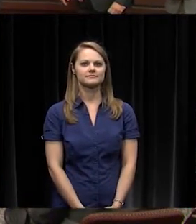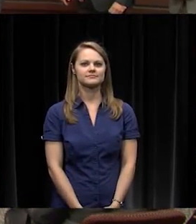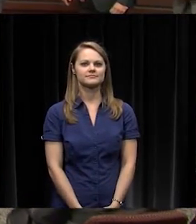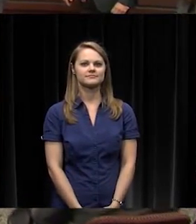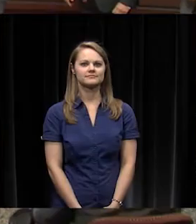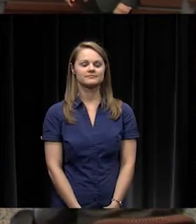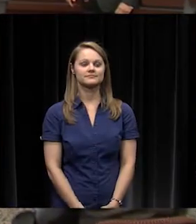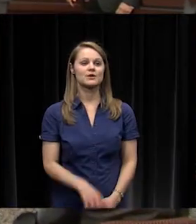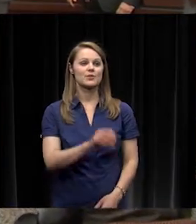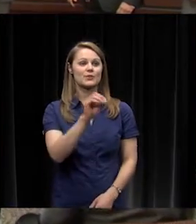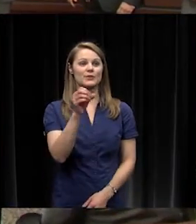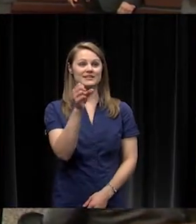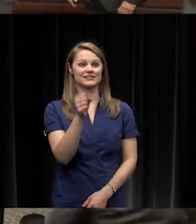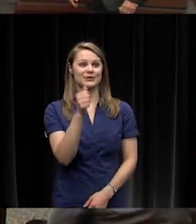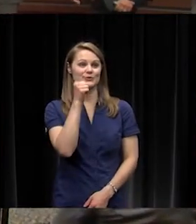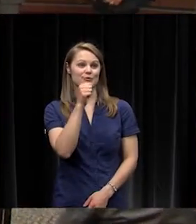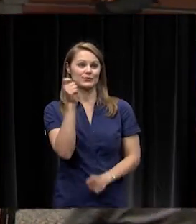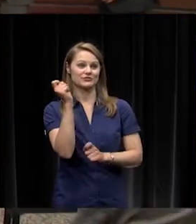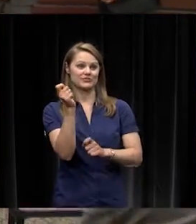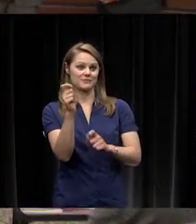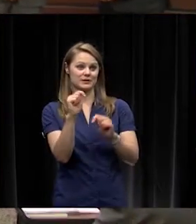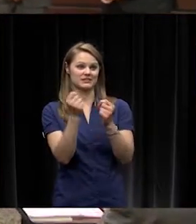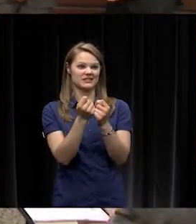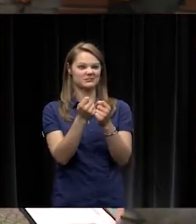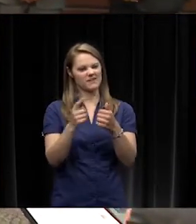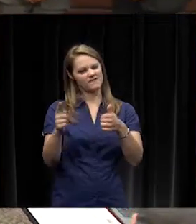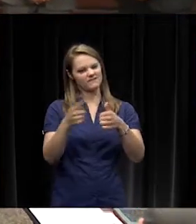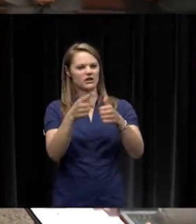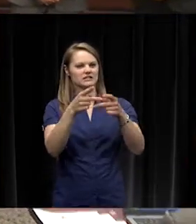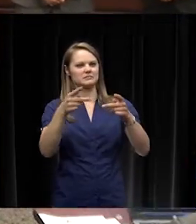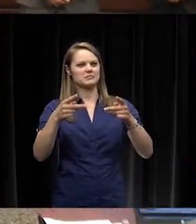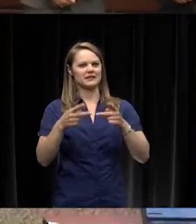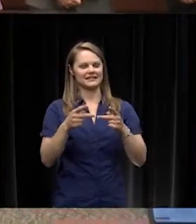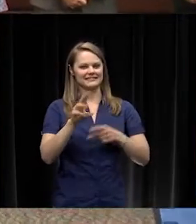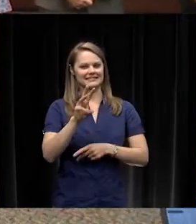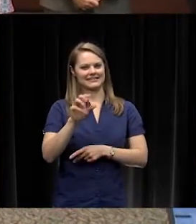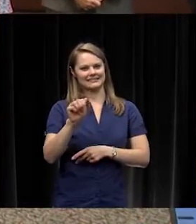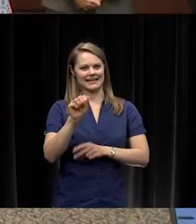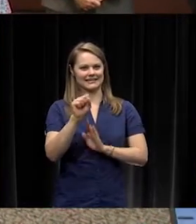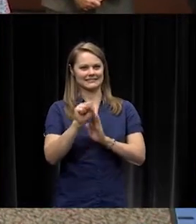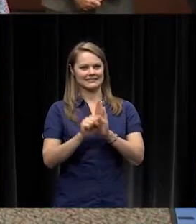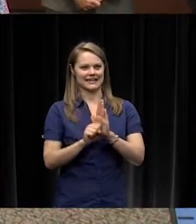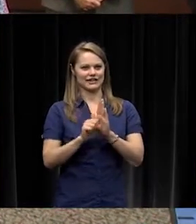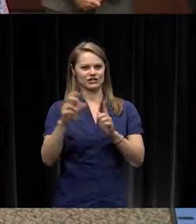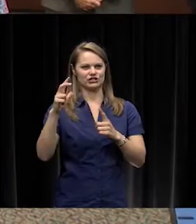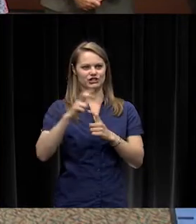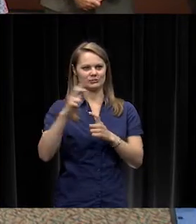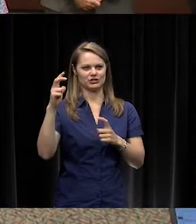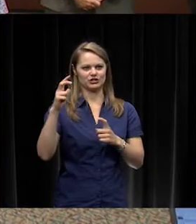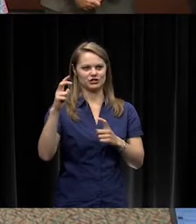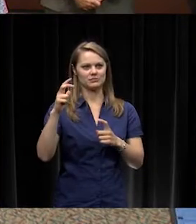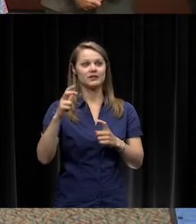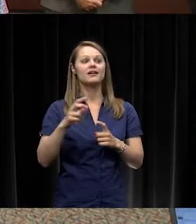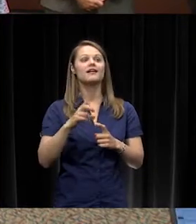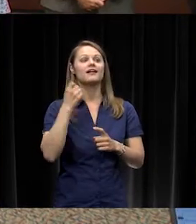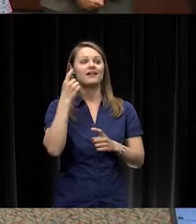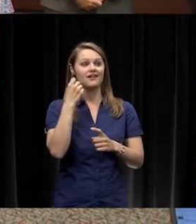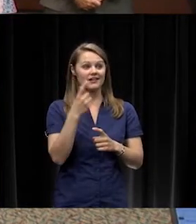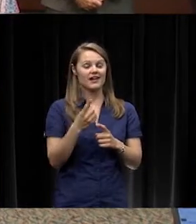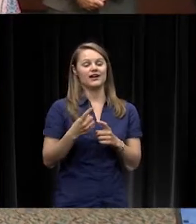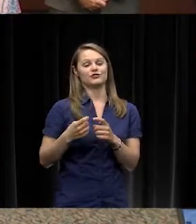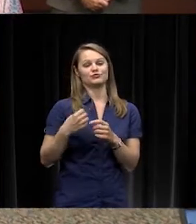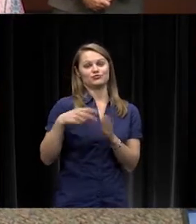The Olathe South girls softball team placed first at the Spring 6A State Championships in Overland Park, and this was back-to-back state titles for this